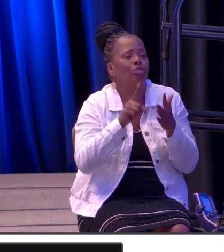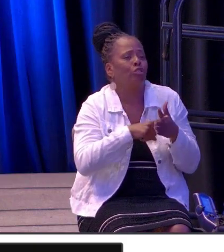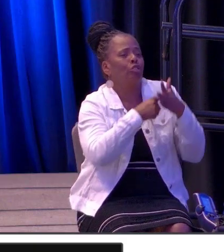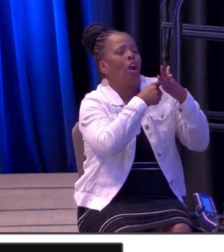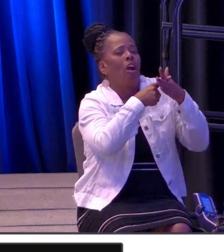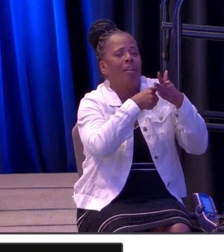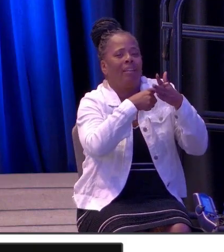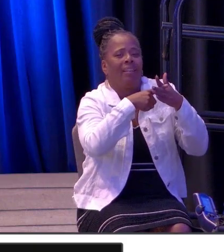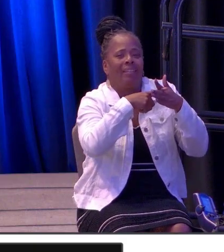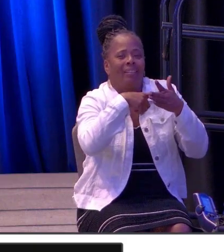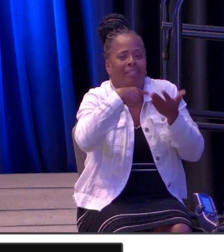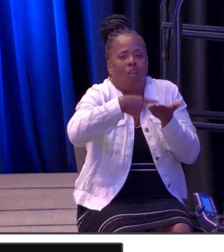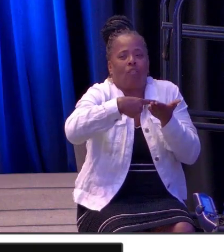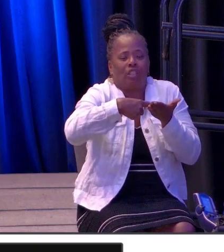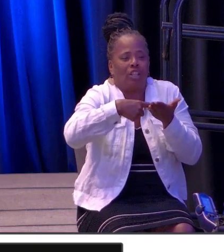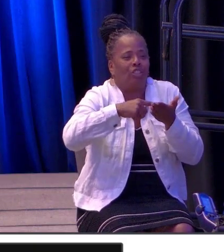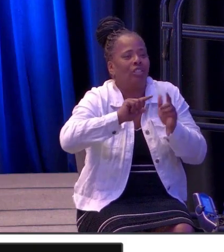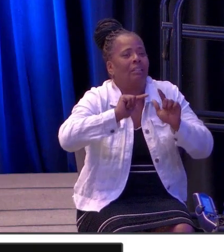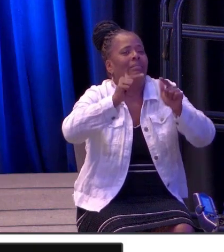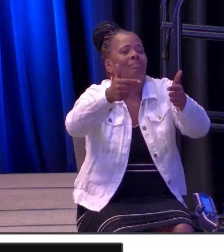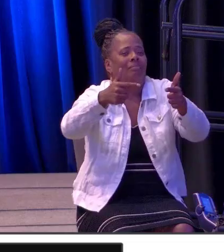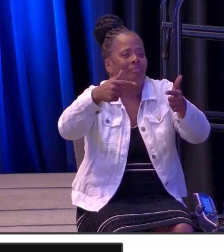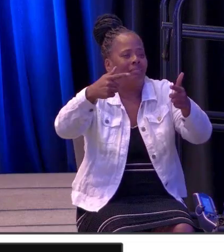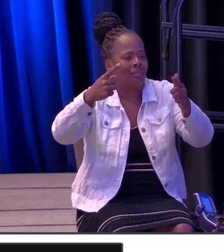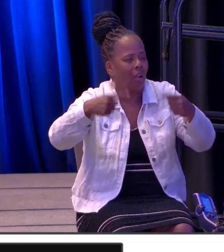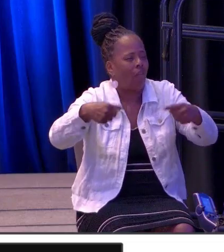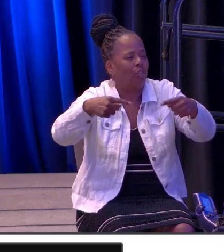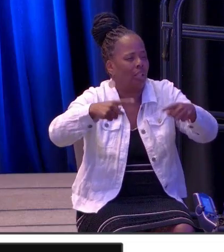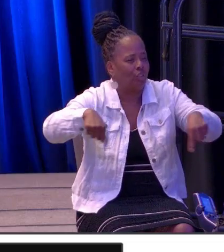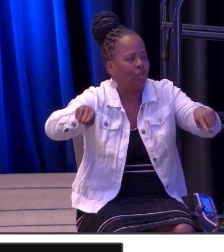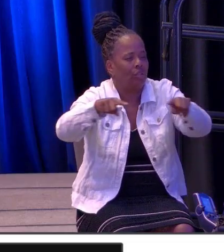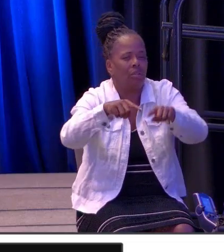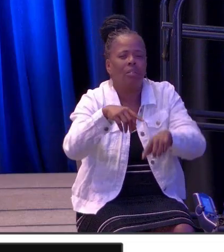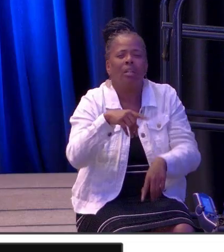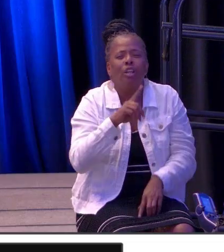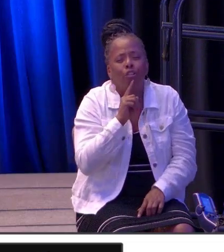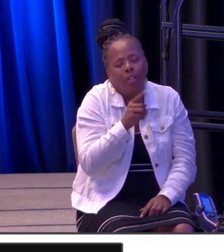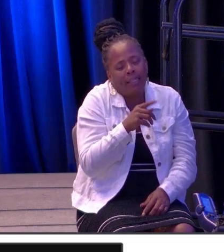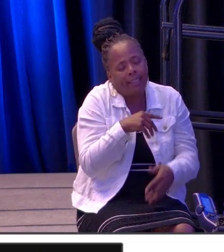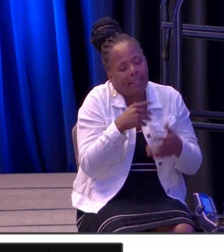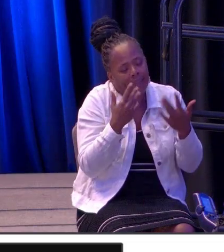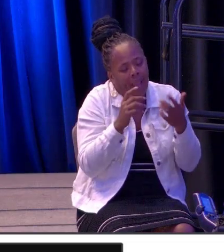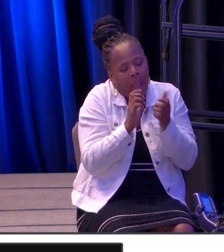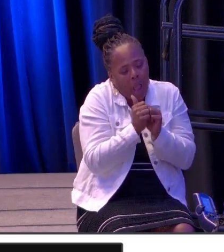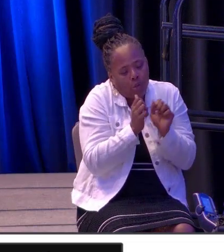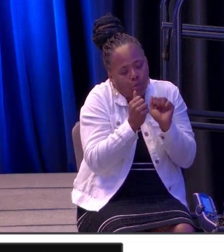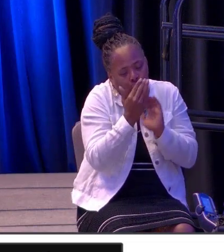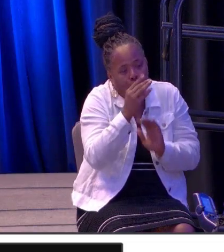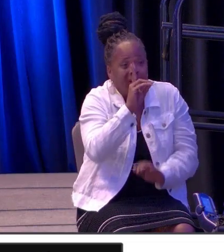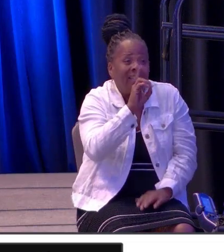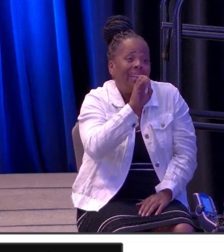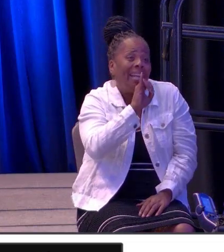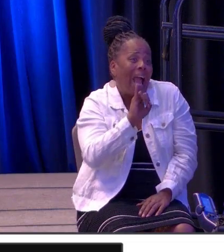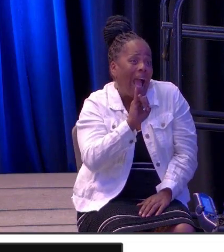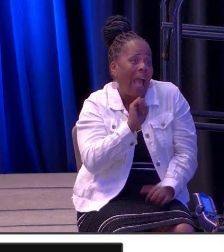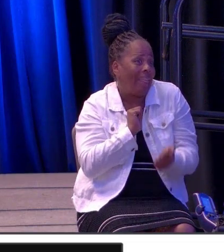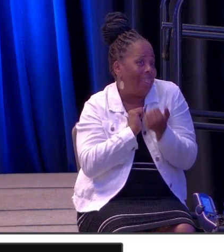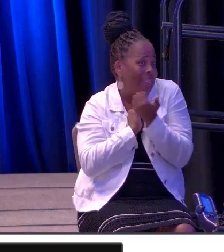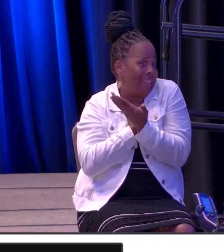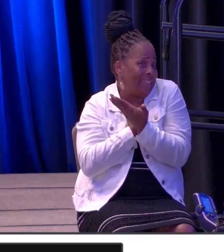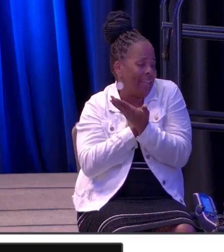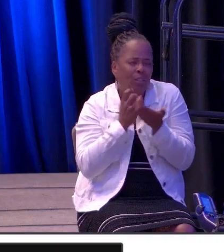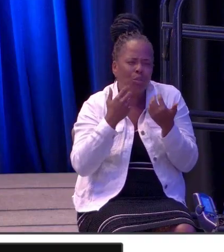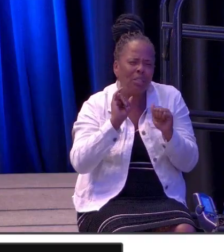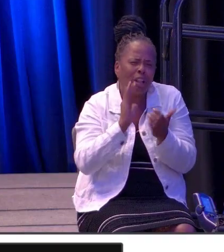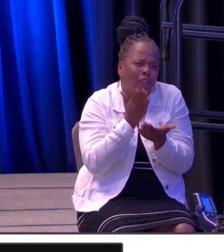and talking about, the DEAI, even though most people don't want to talk about those things, but you can talk about it in this way, because